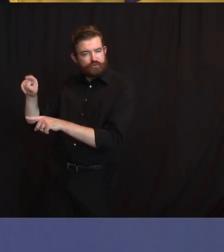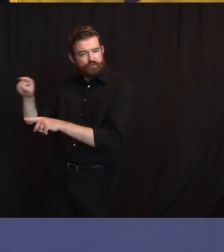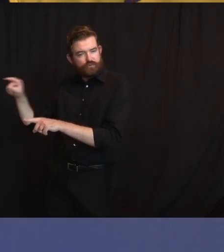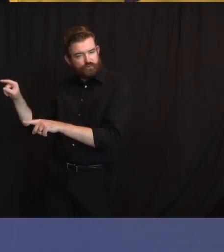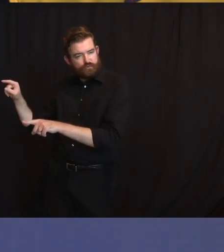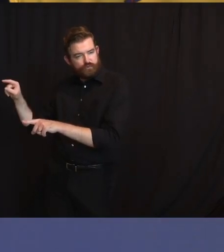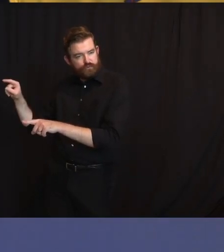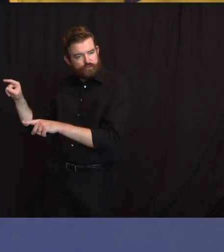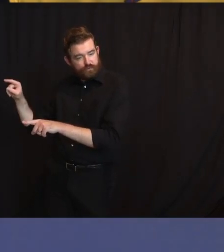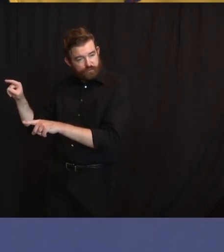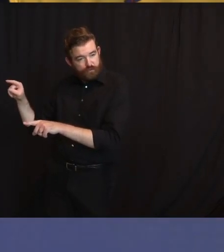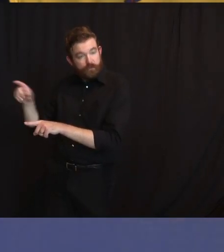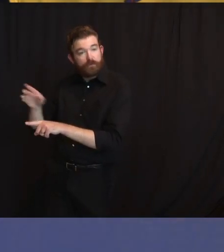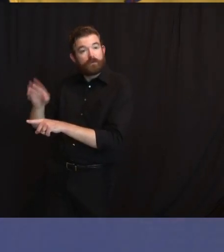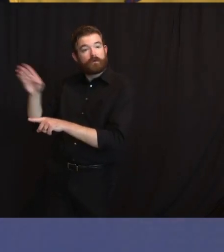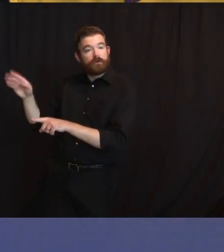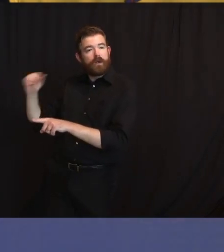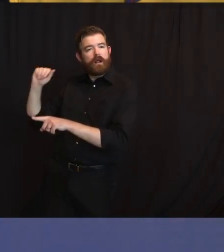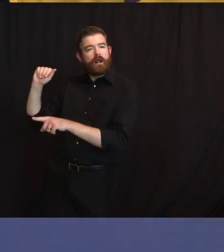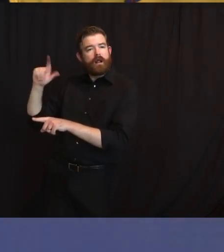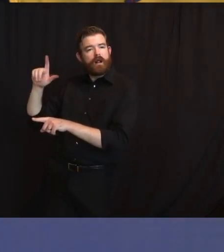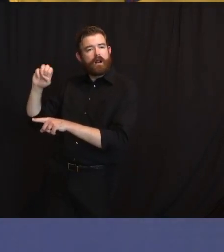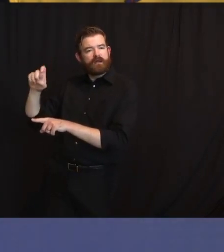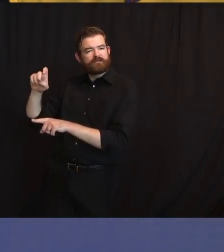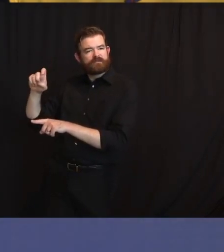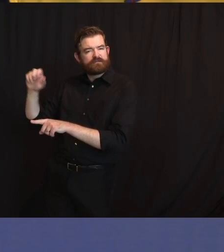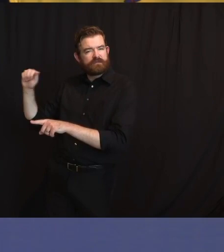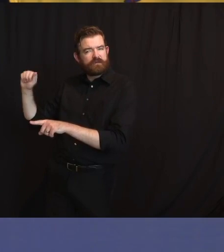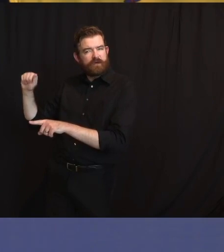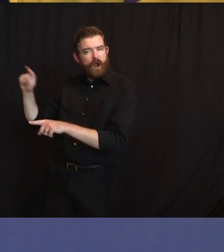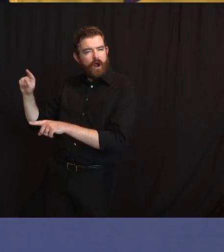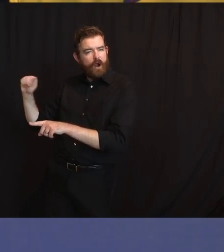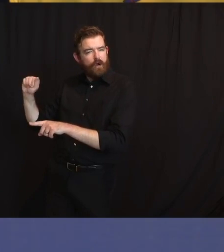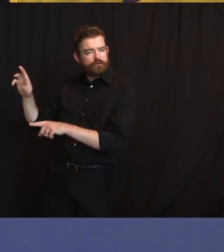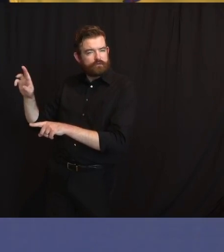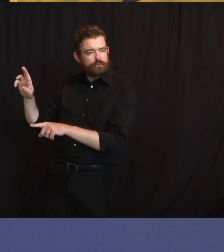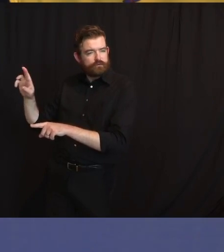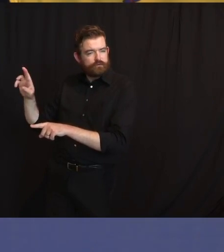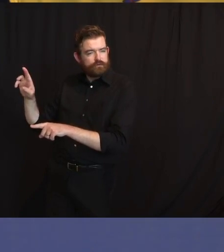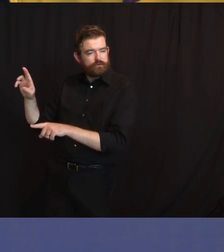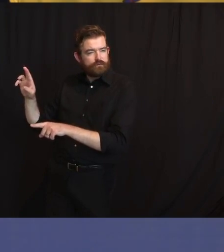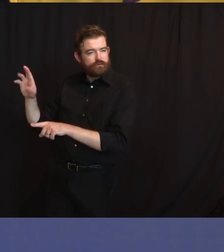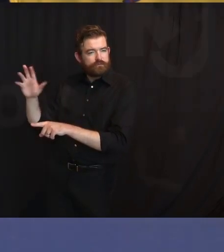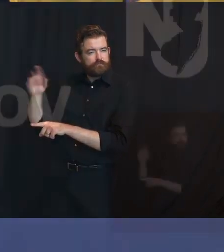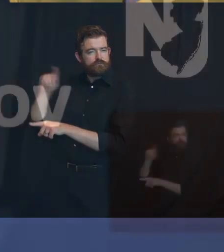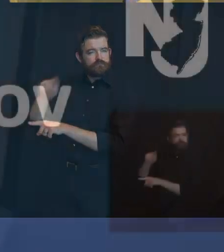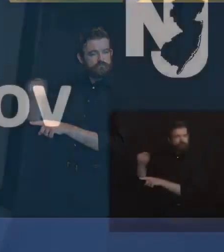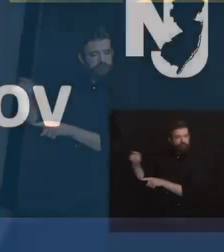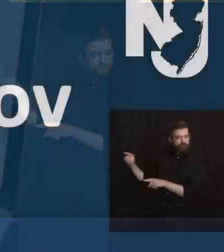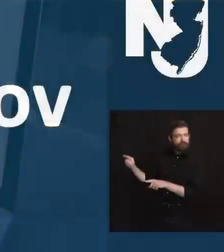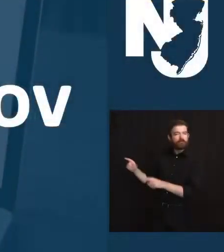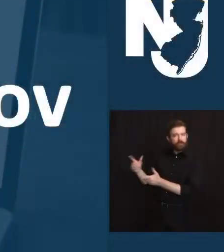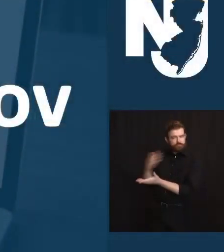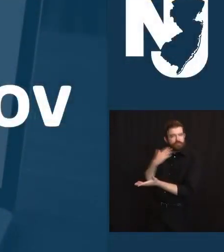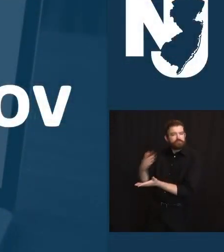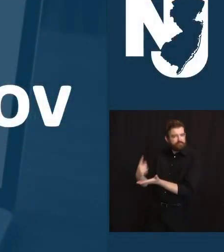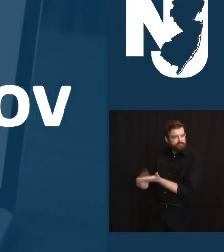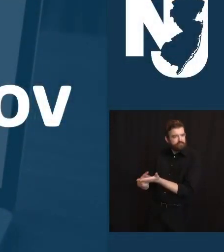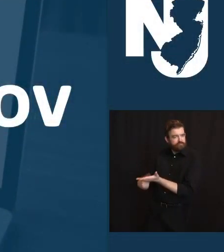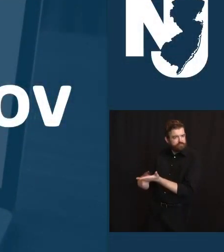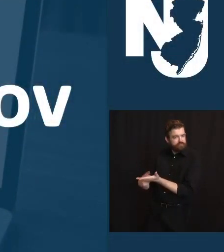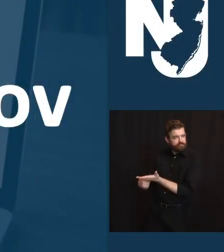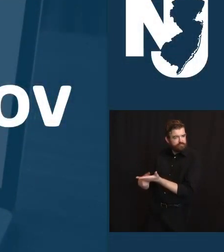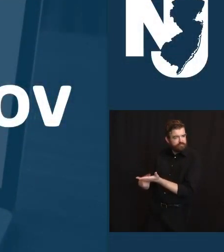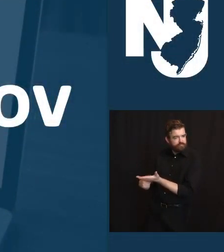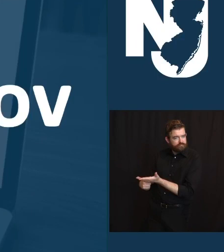President, Admiral Giroir. Good discussion. Today, our shopping malls